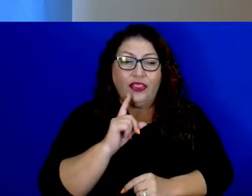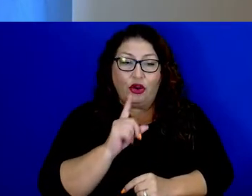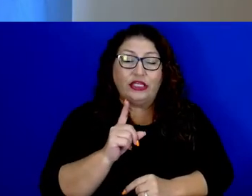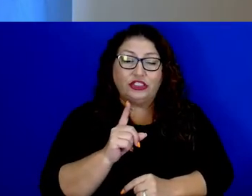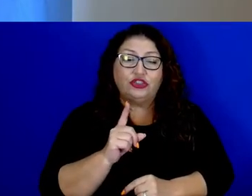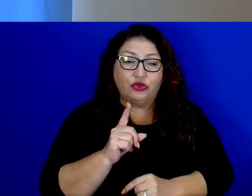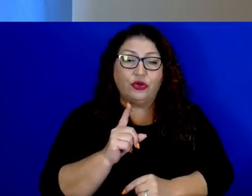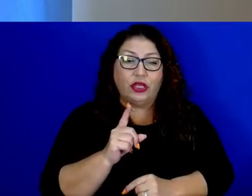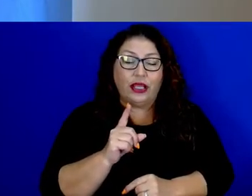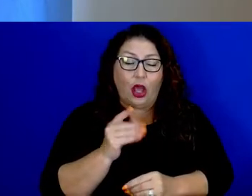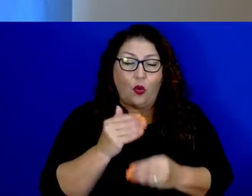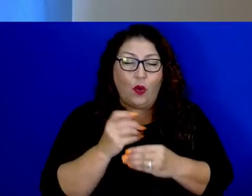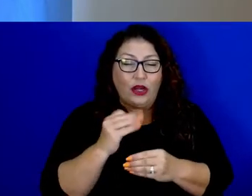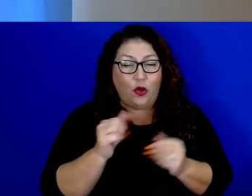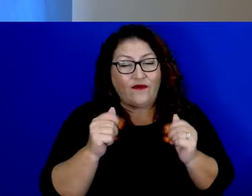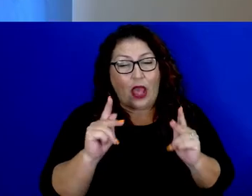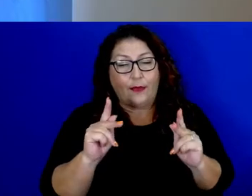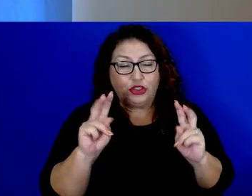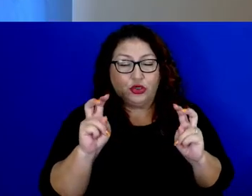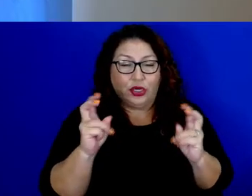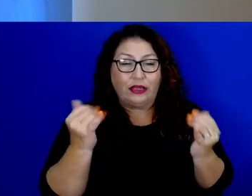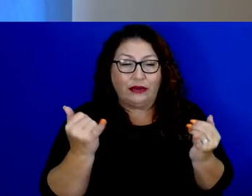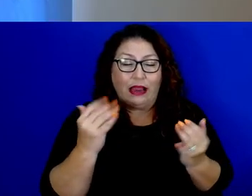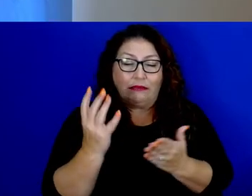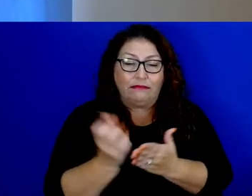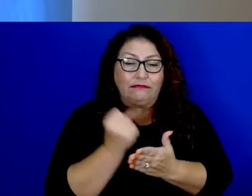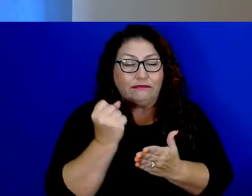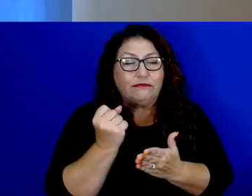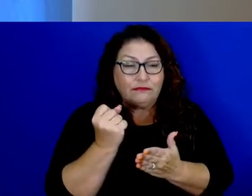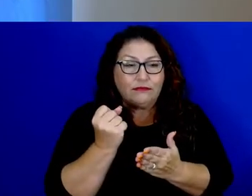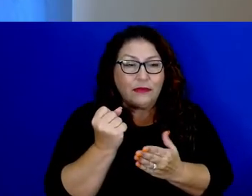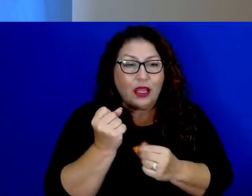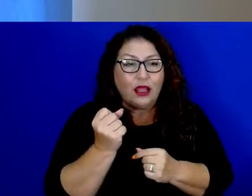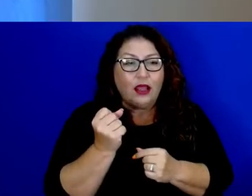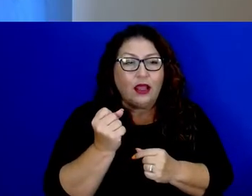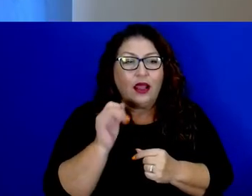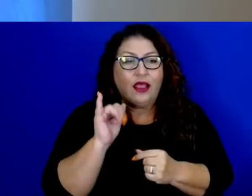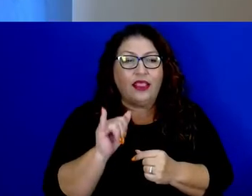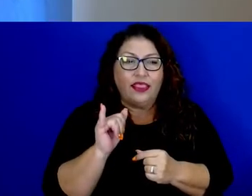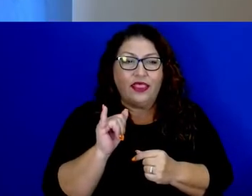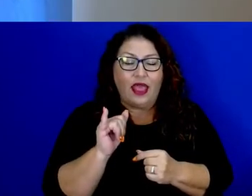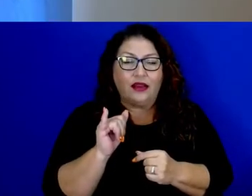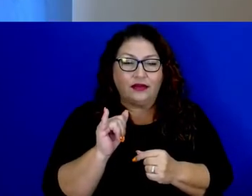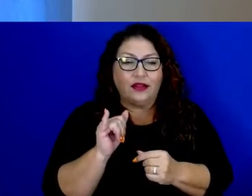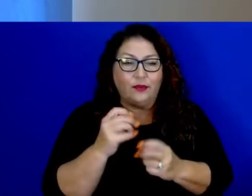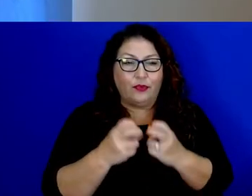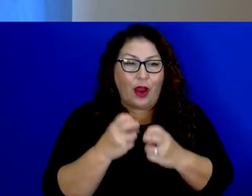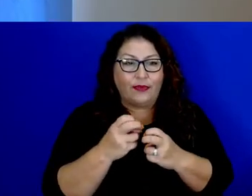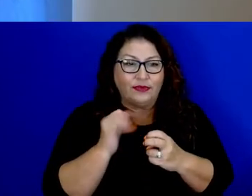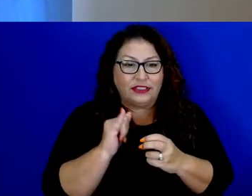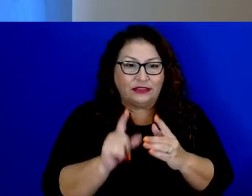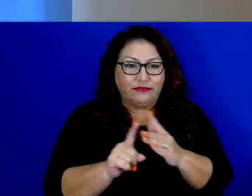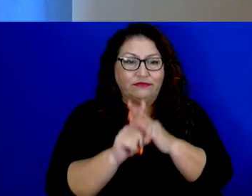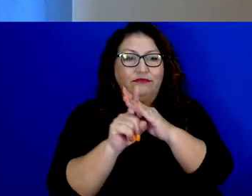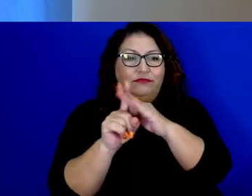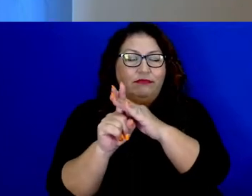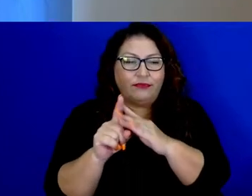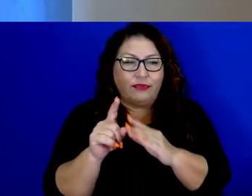opportunity at the moment as health has risen to the top of the political agenda